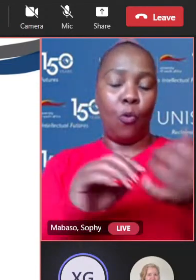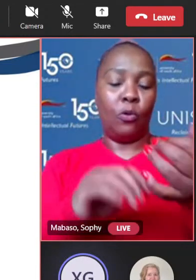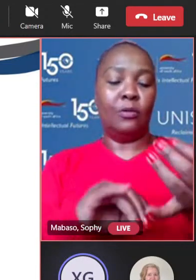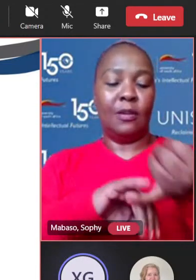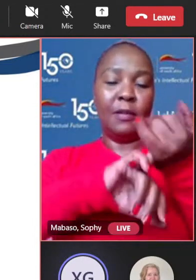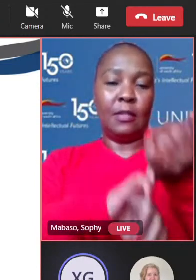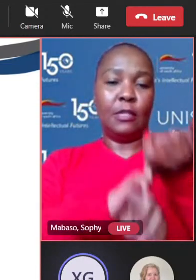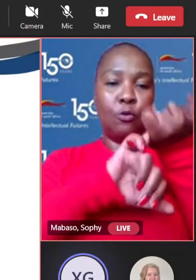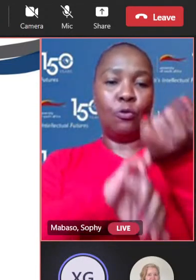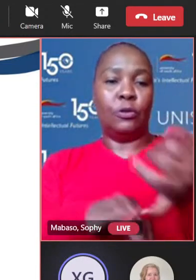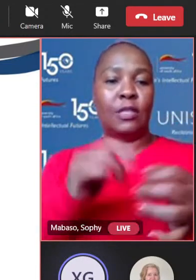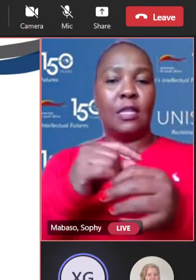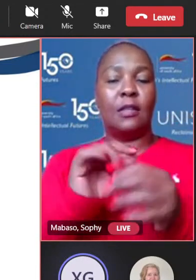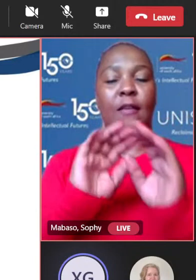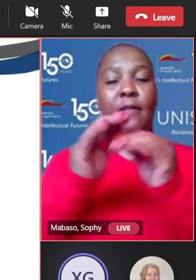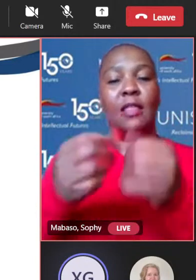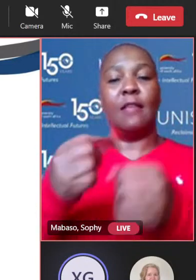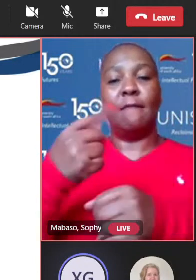week, they will do